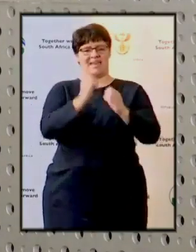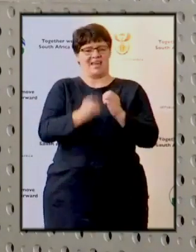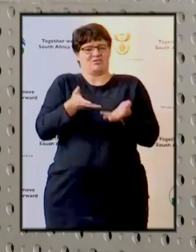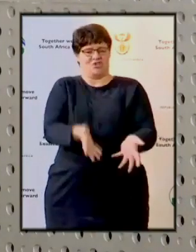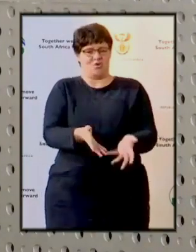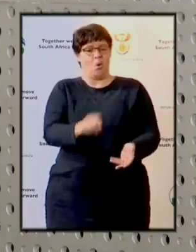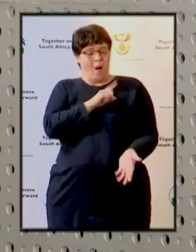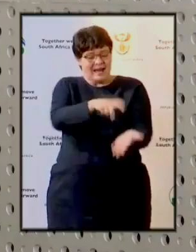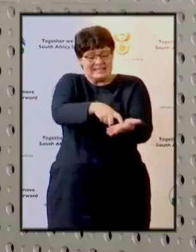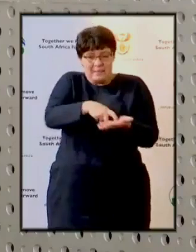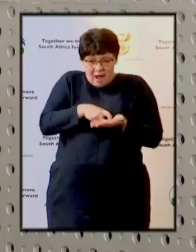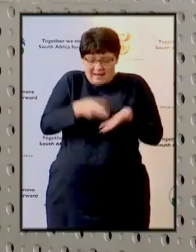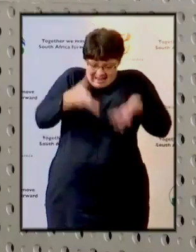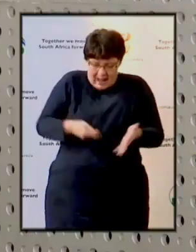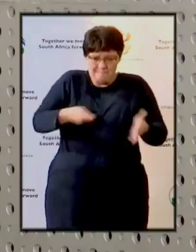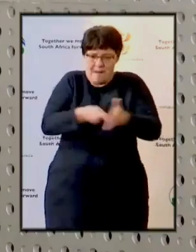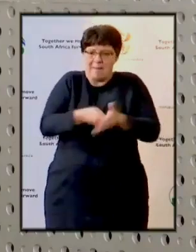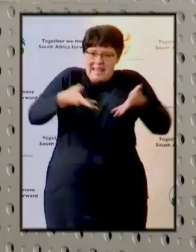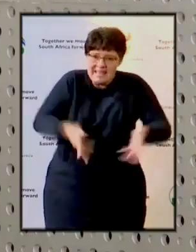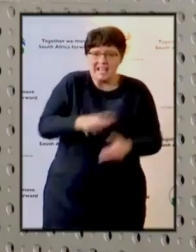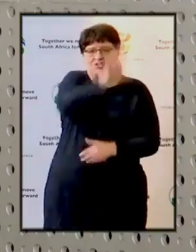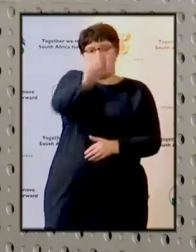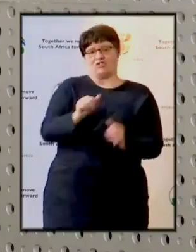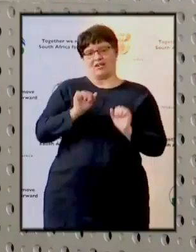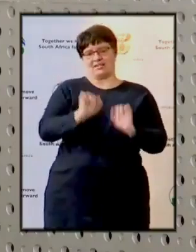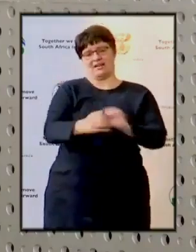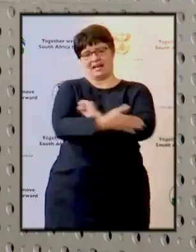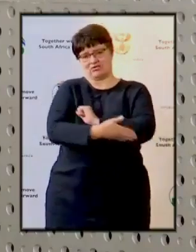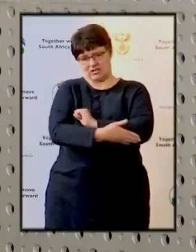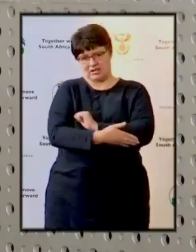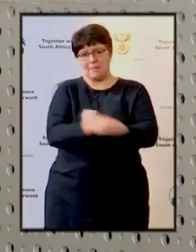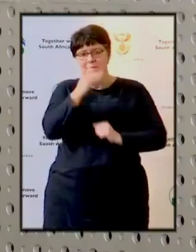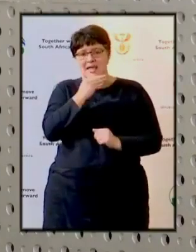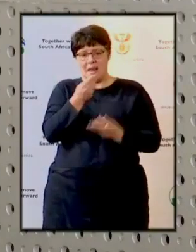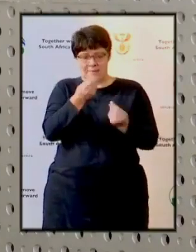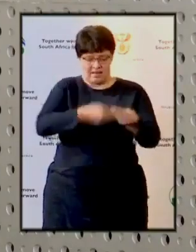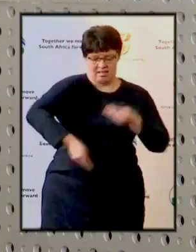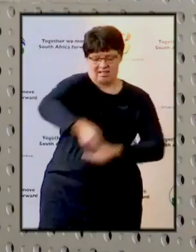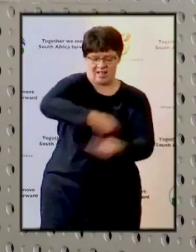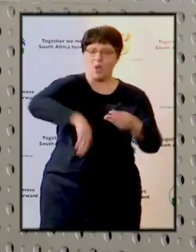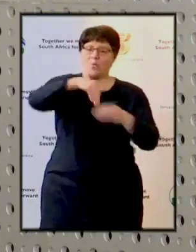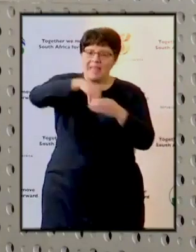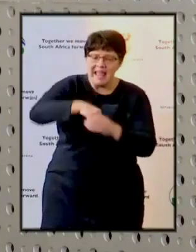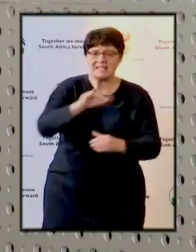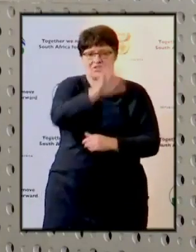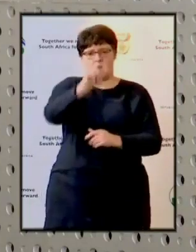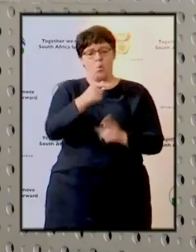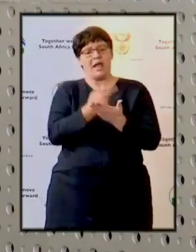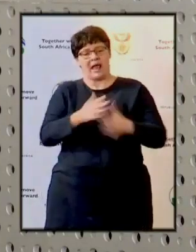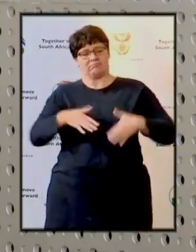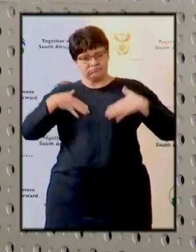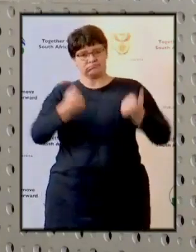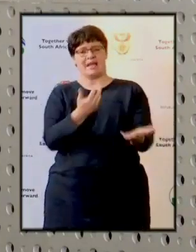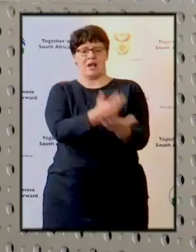create demand here at home in the local economy and keep money circulating here, helping us to heal from the economic damage caused